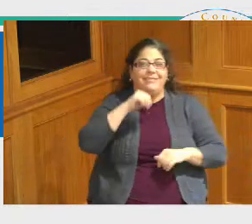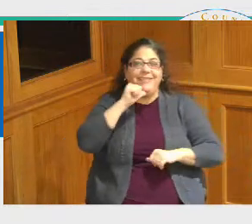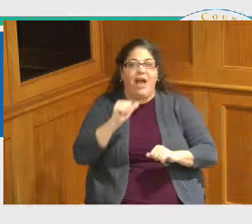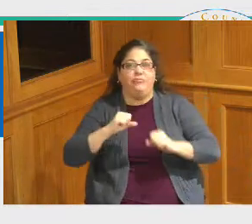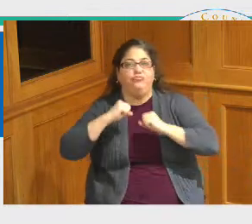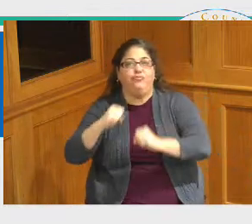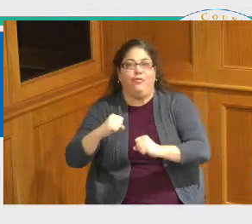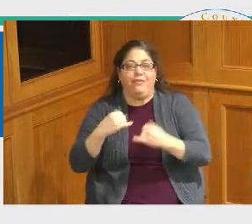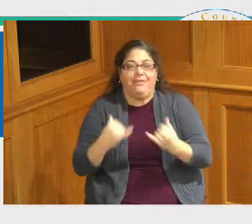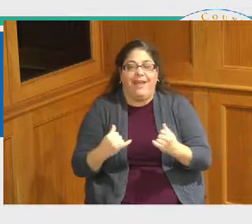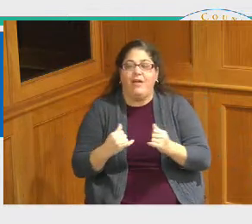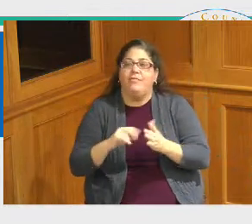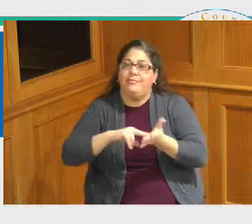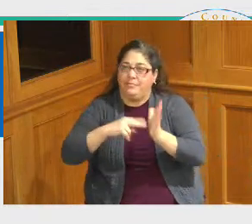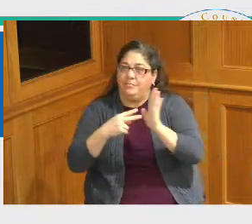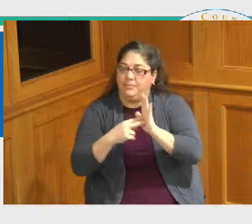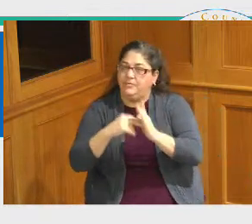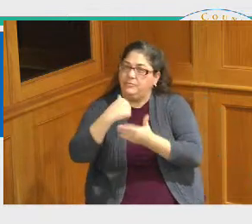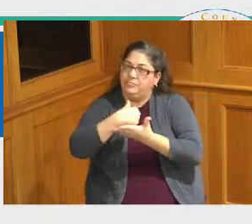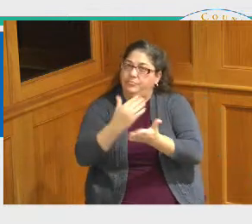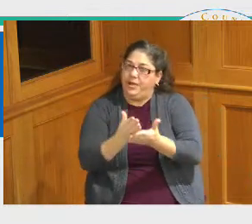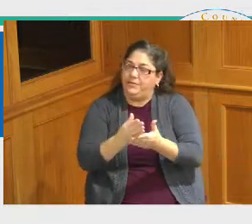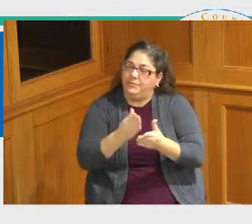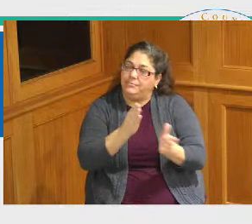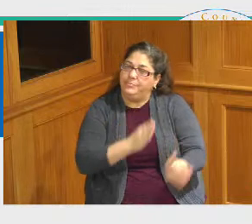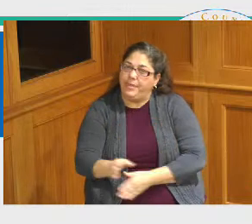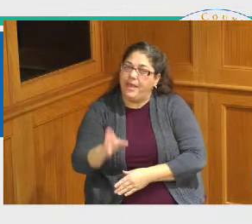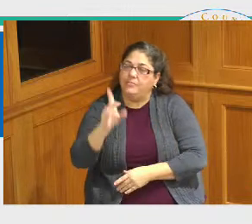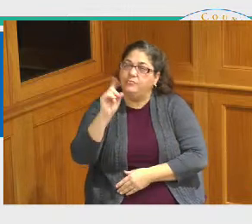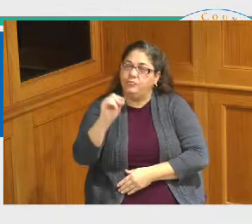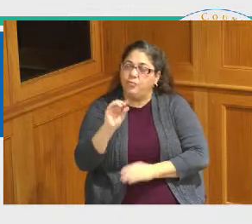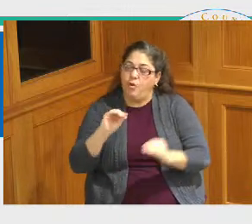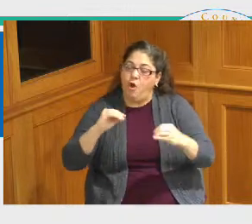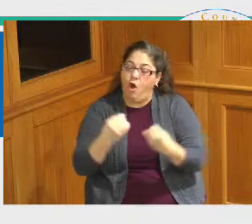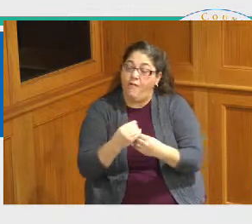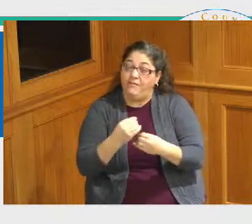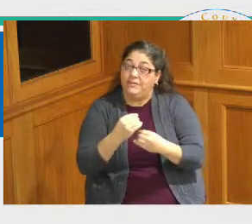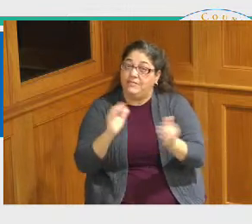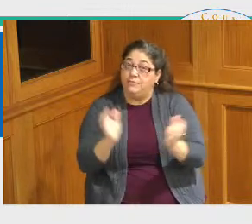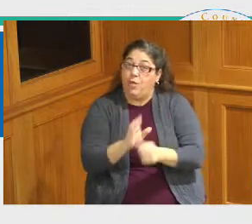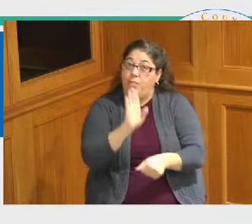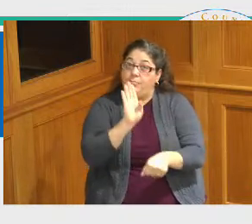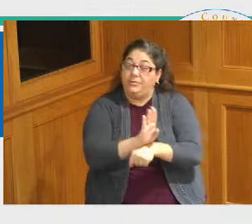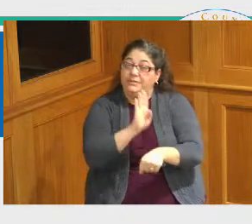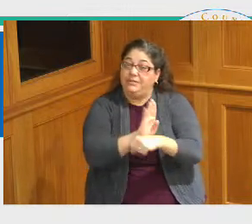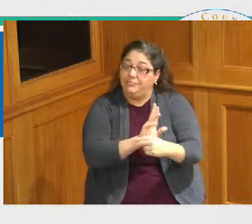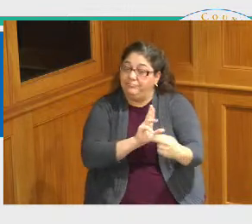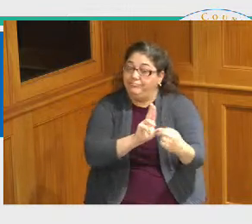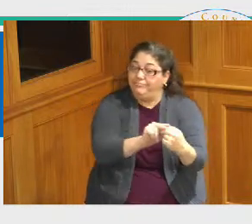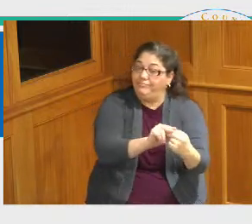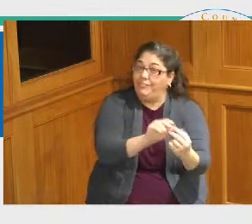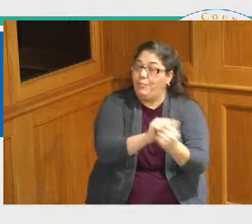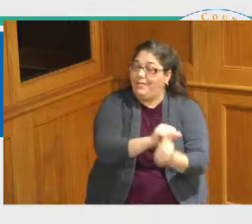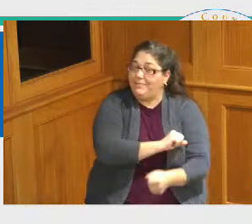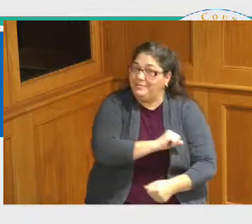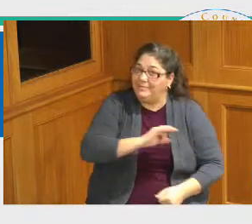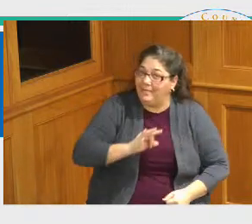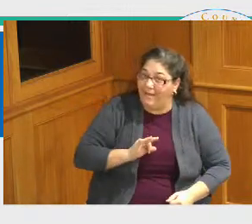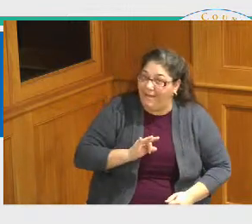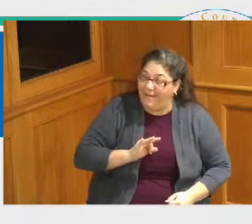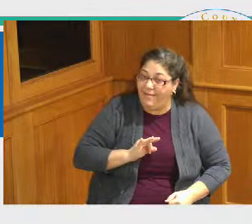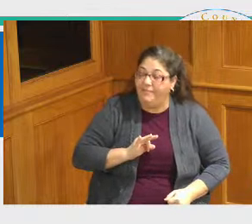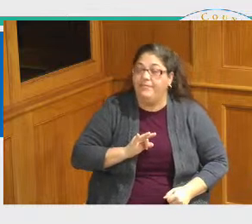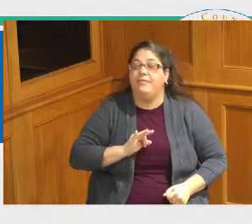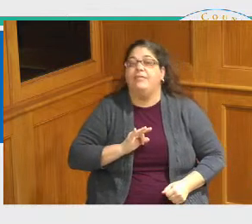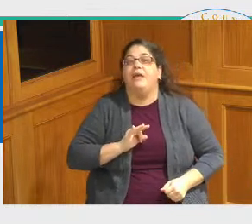development budget does build upon the success of the Office of Small Business in terms of additional staff capacity and another program I'll